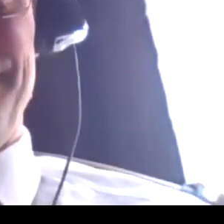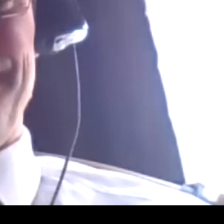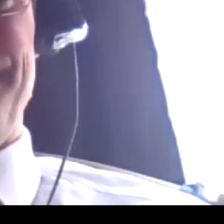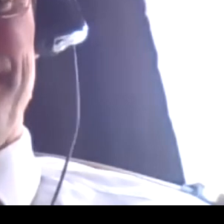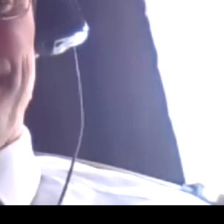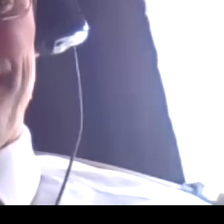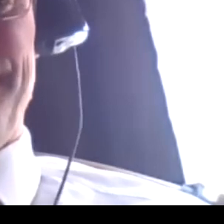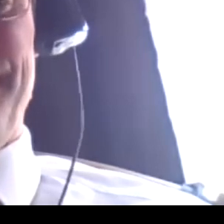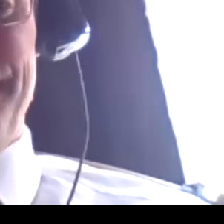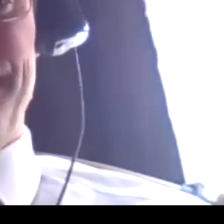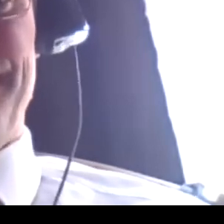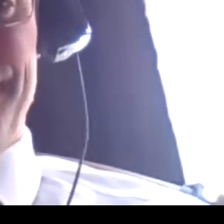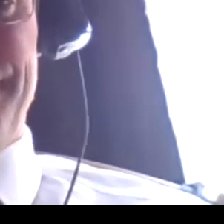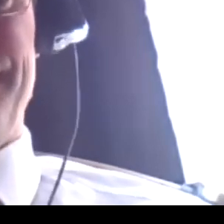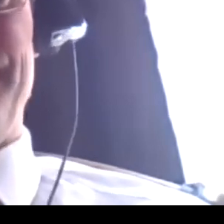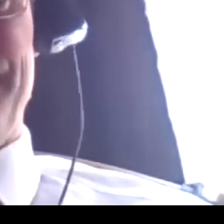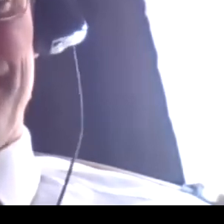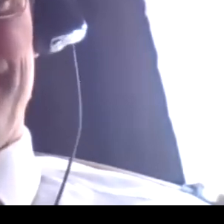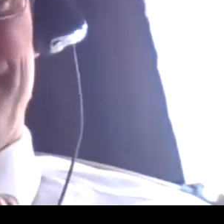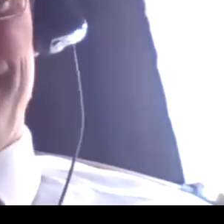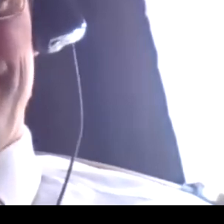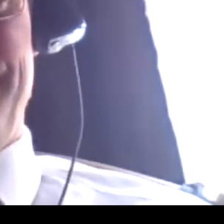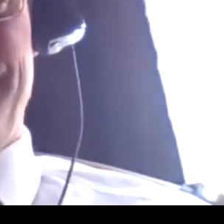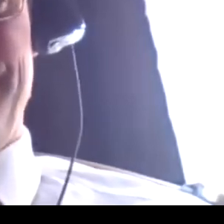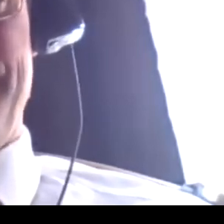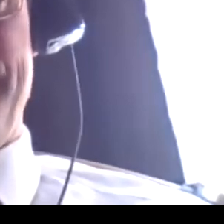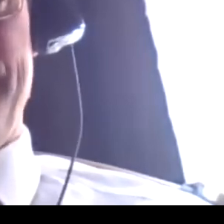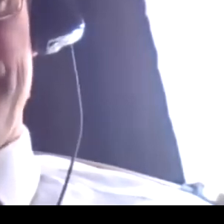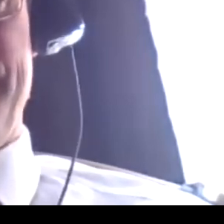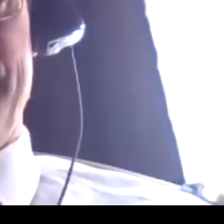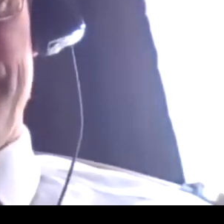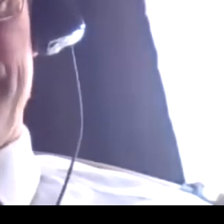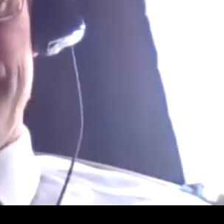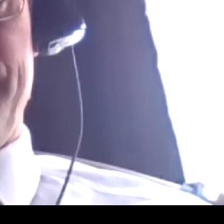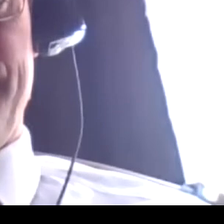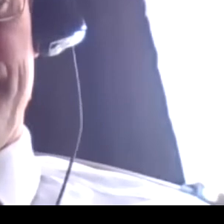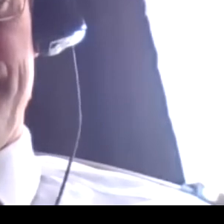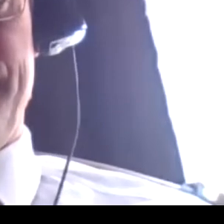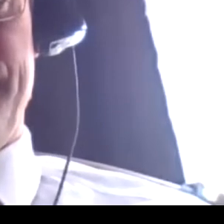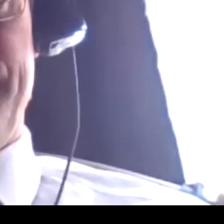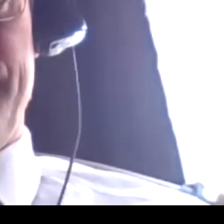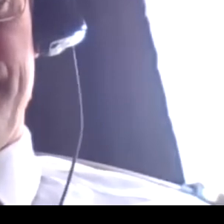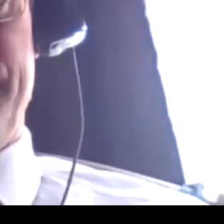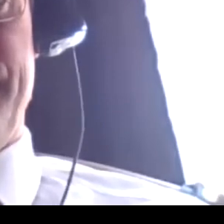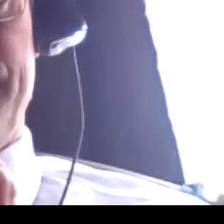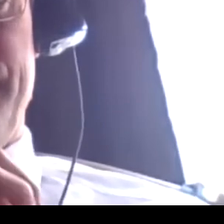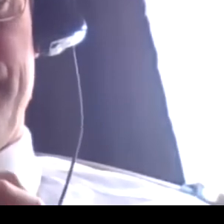Andre and Edward, Kim and Marisa, thank you very much. I also want to say a special thanks to